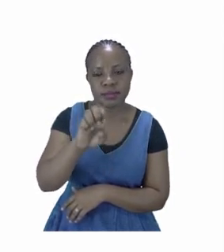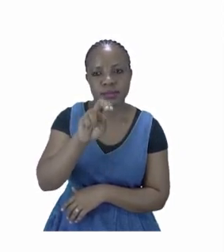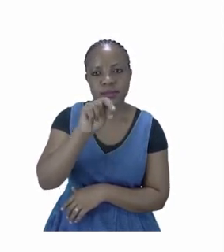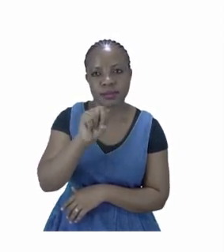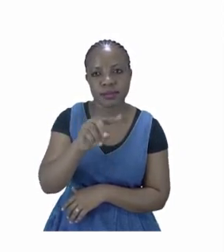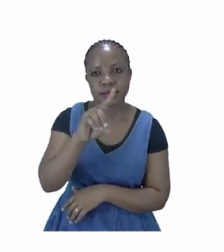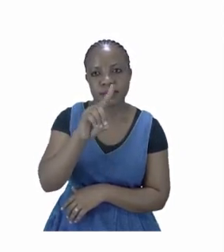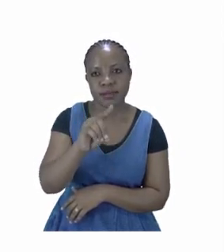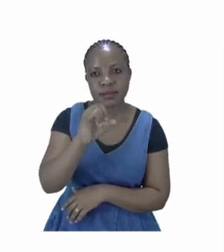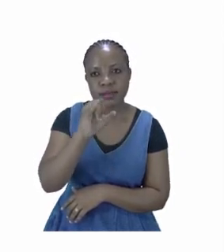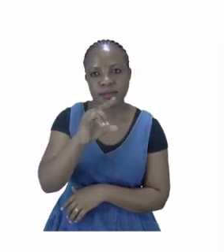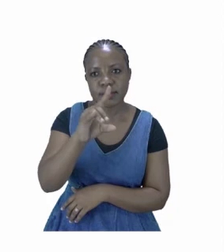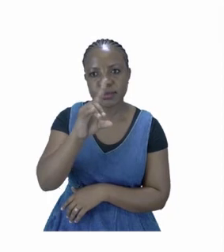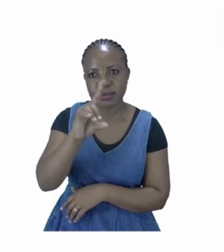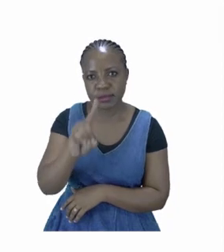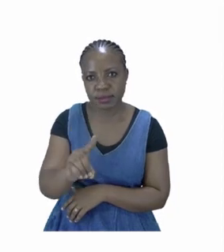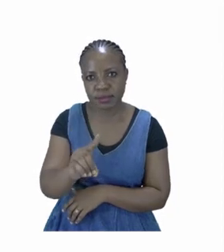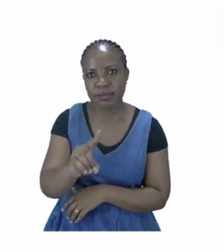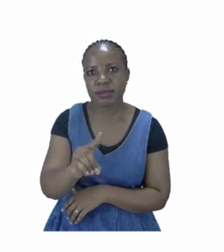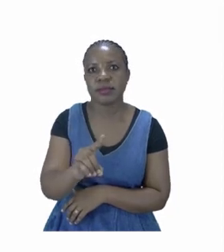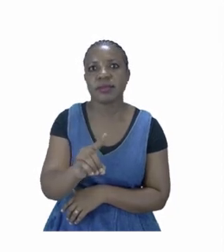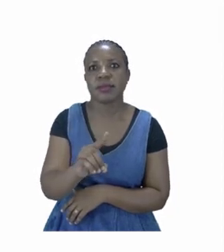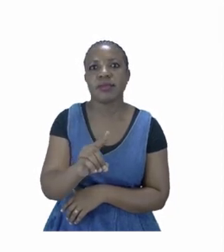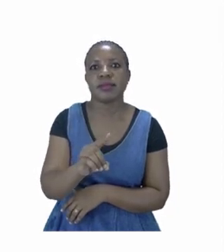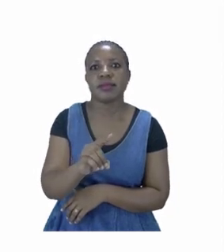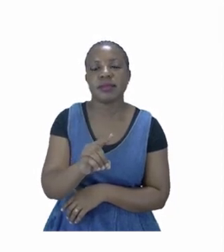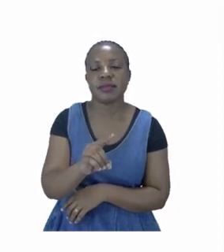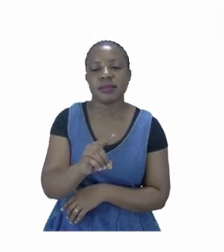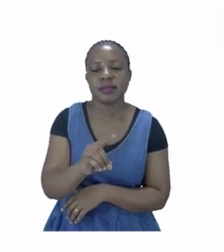Then we have a word